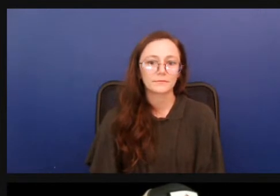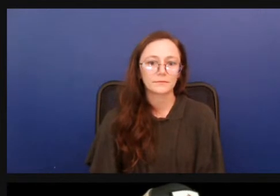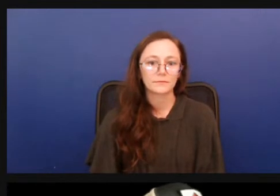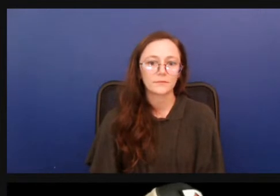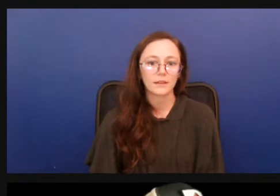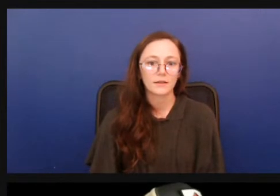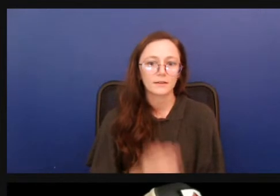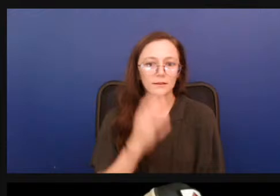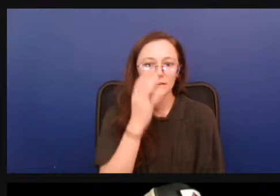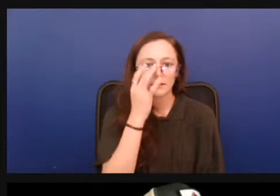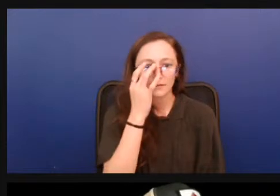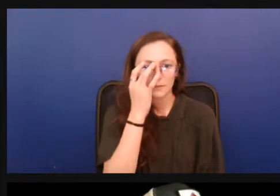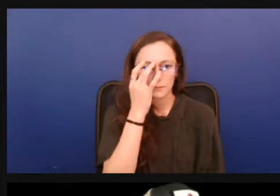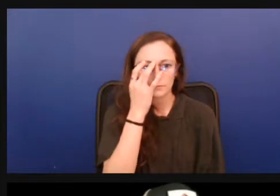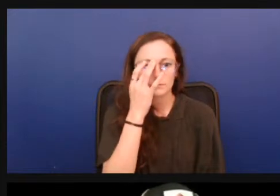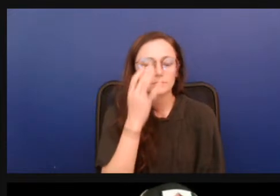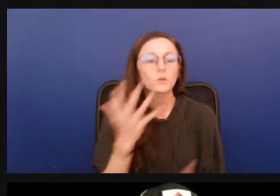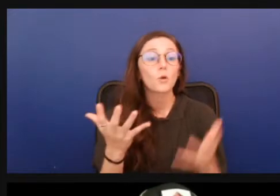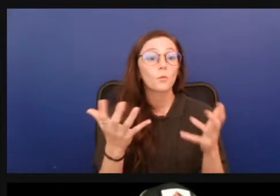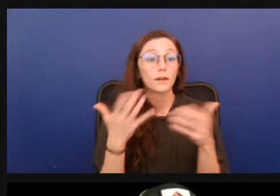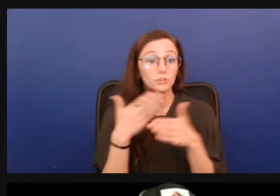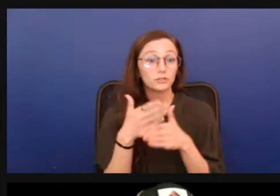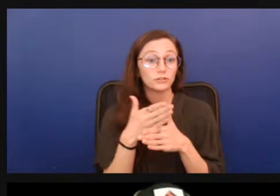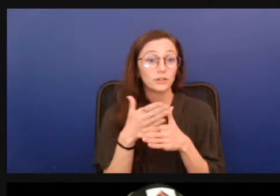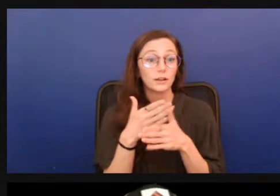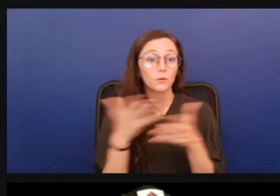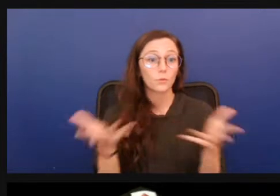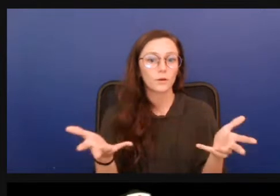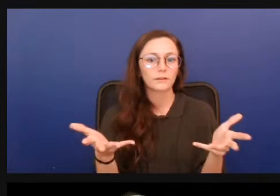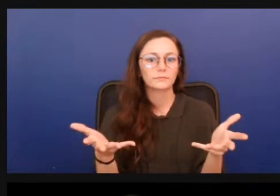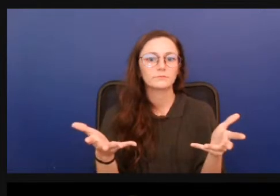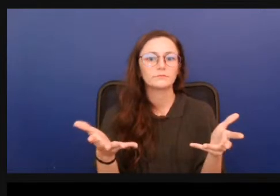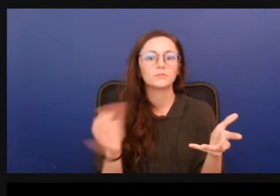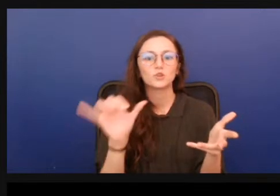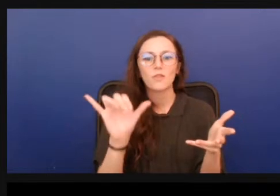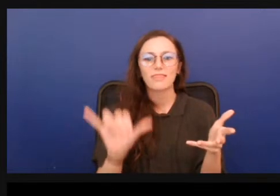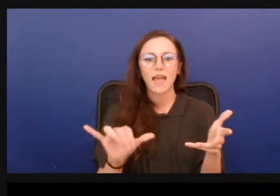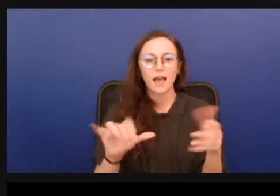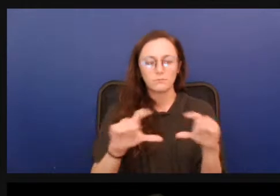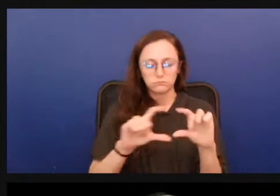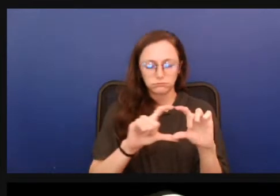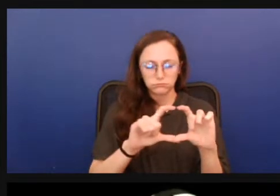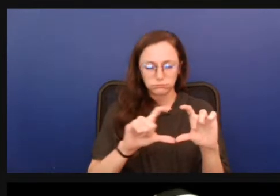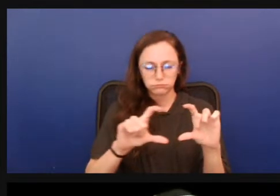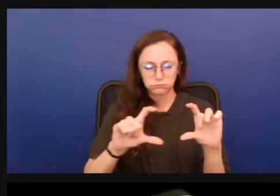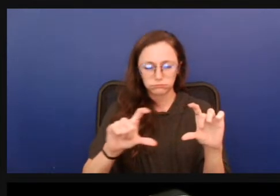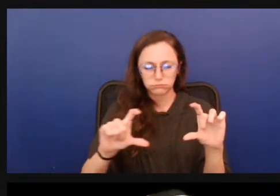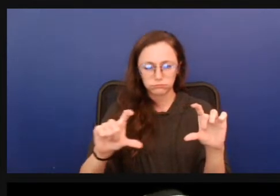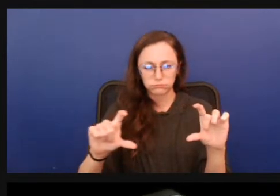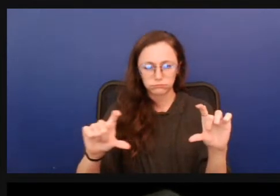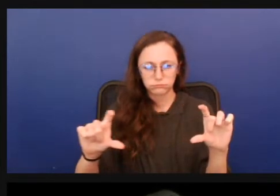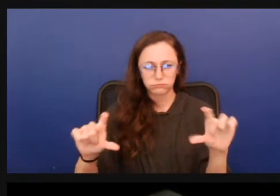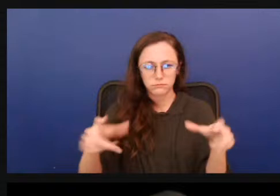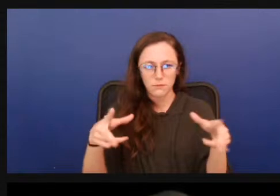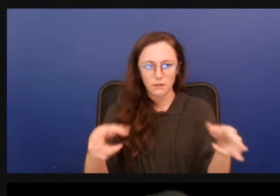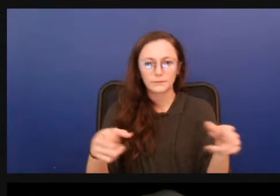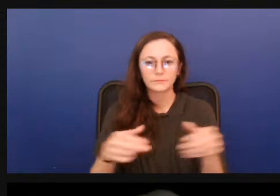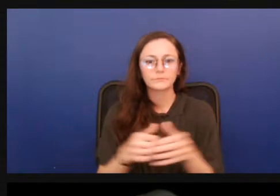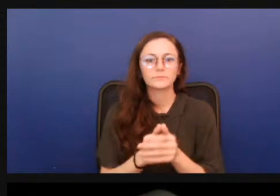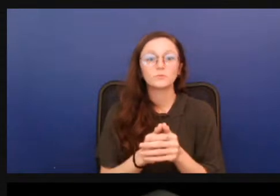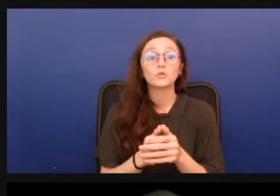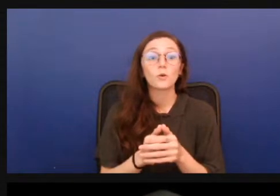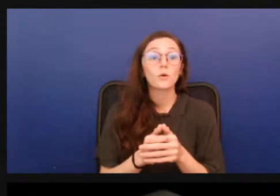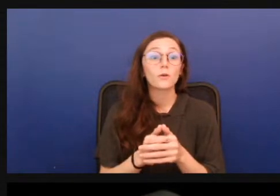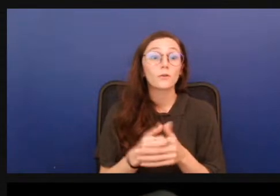what I wanted to share here is when we look at this in a cut section here, what they've done is taken the imagery they got from that